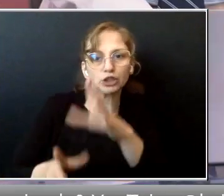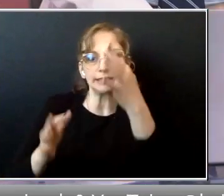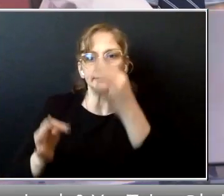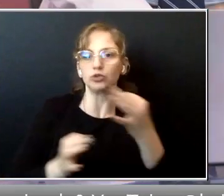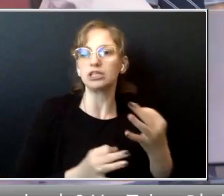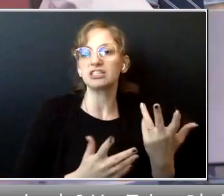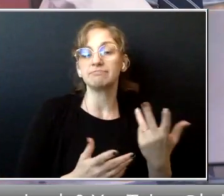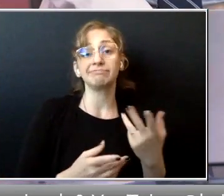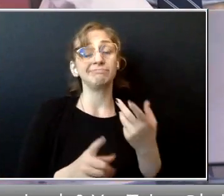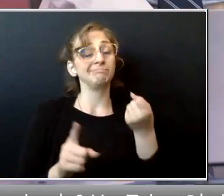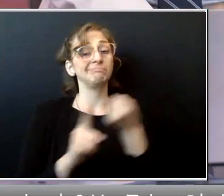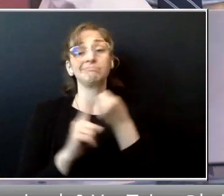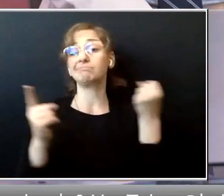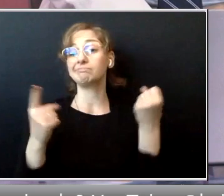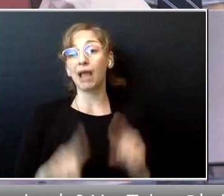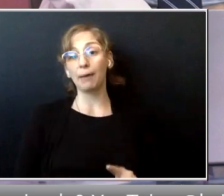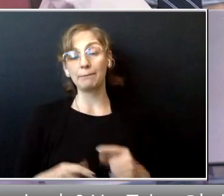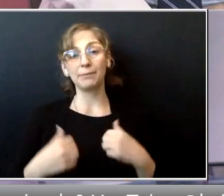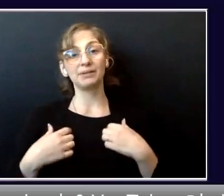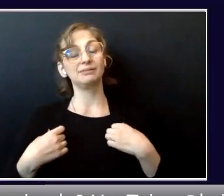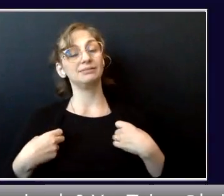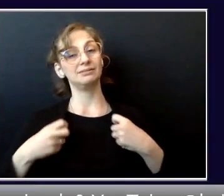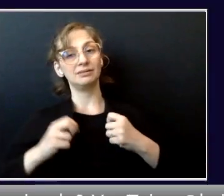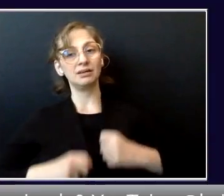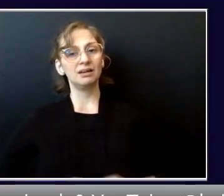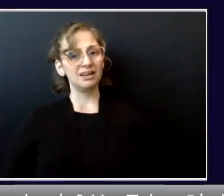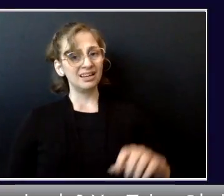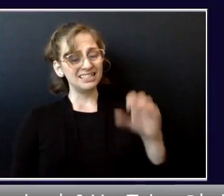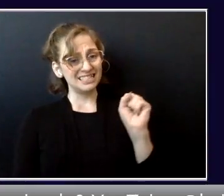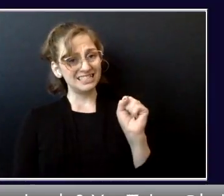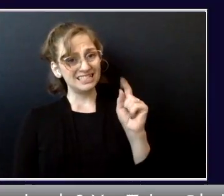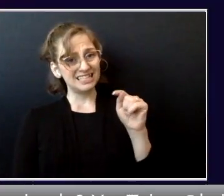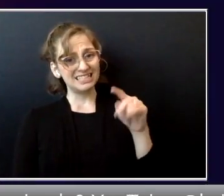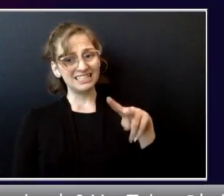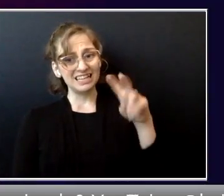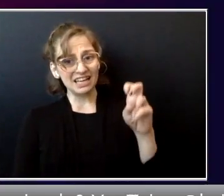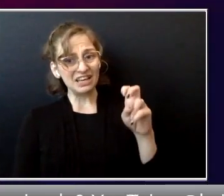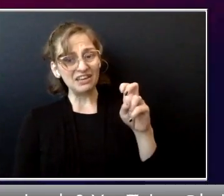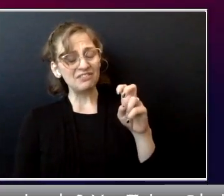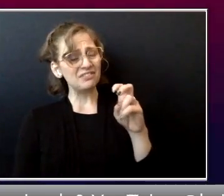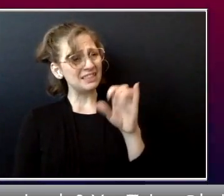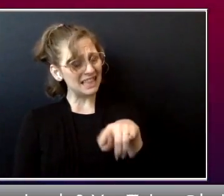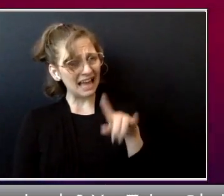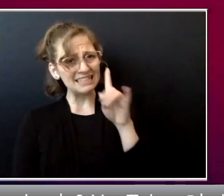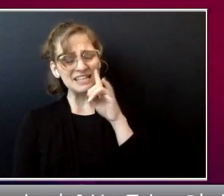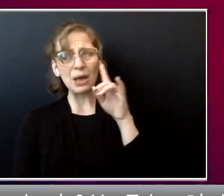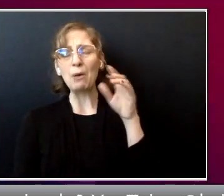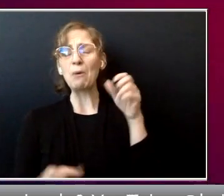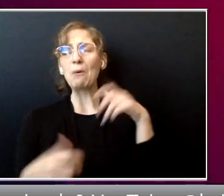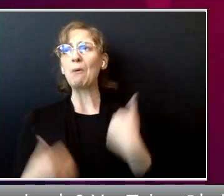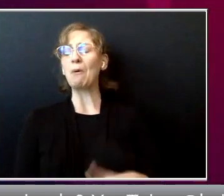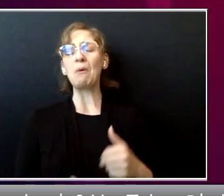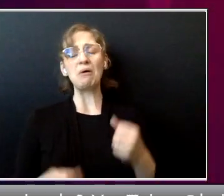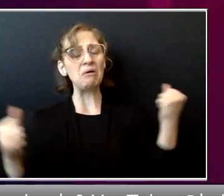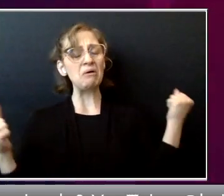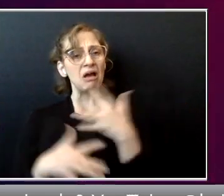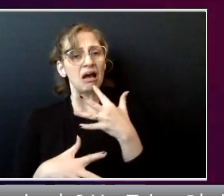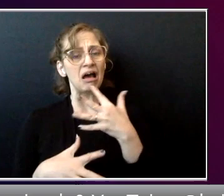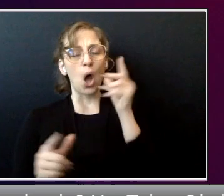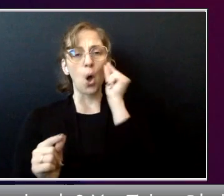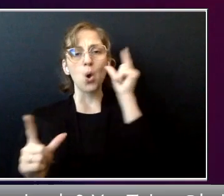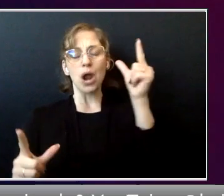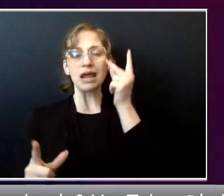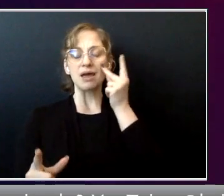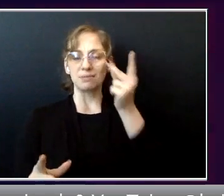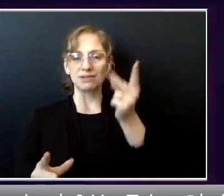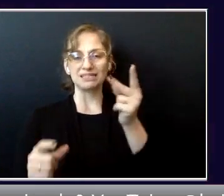luck of the draw. Steve, it would be terrifying for a lot of people to wake up and see that kind of swelling in your leg. If we can put up those pictures